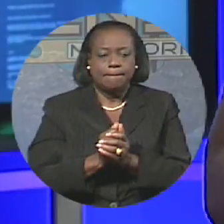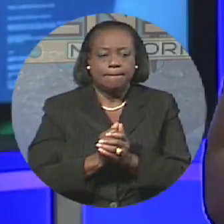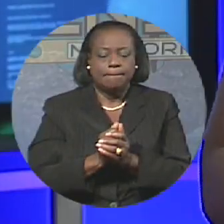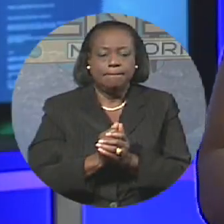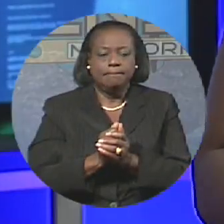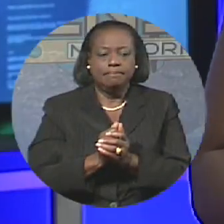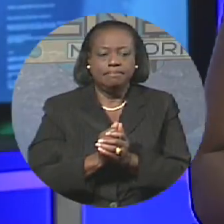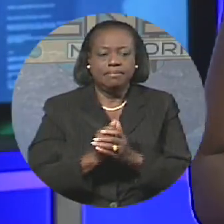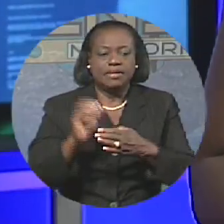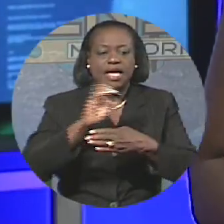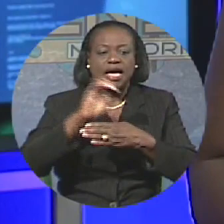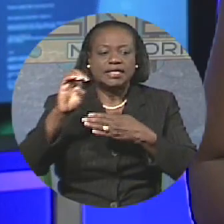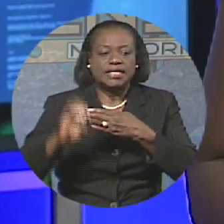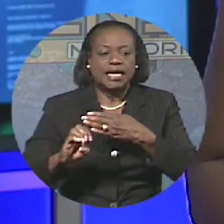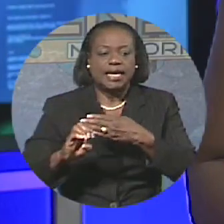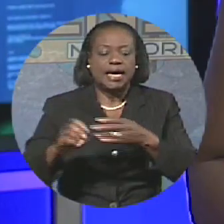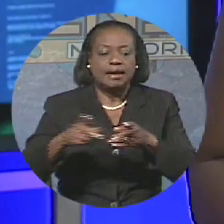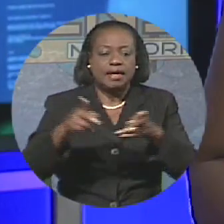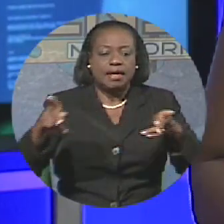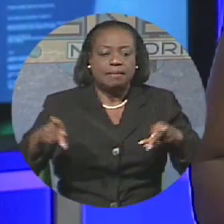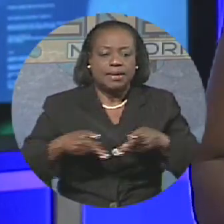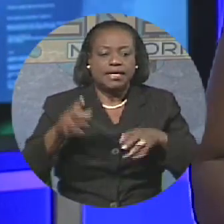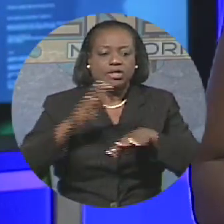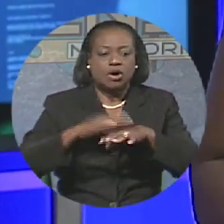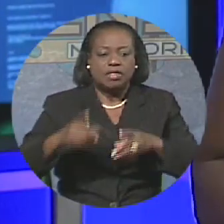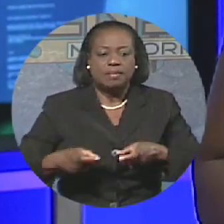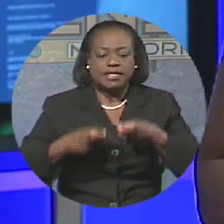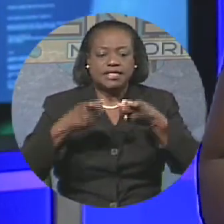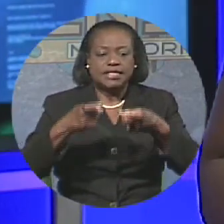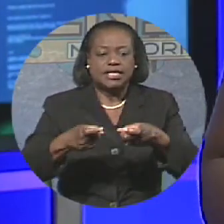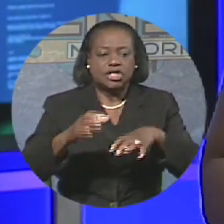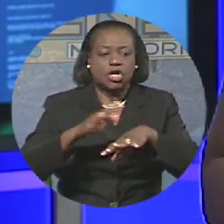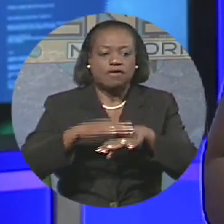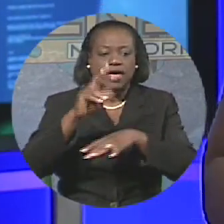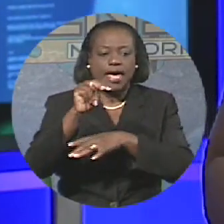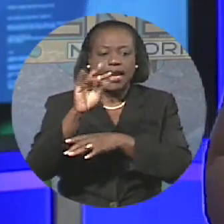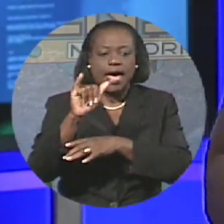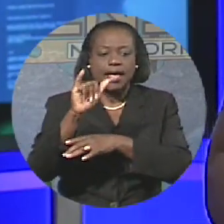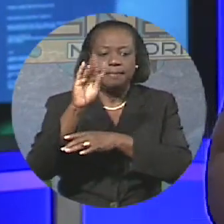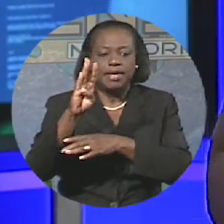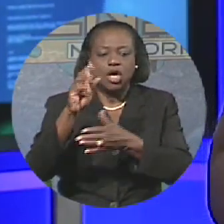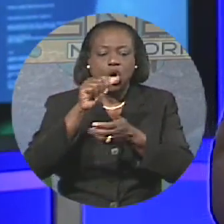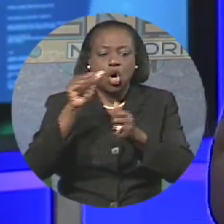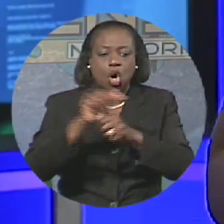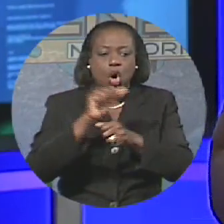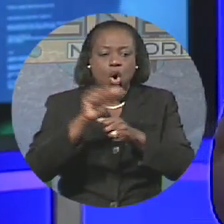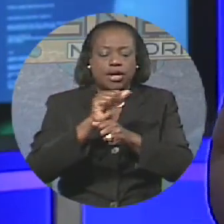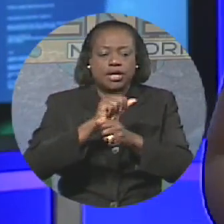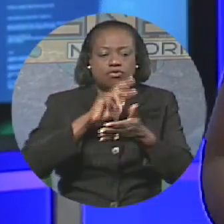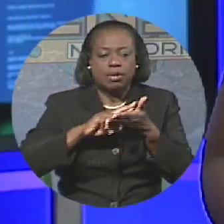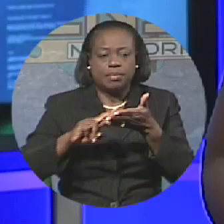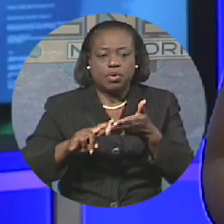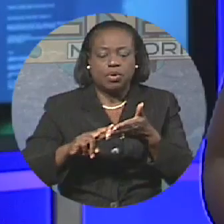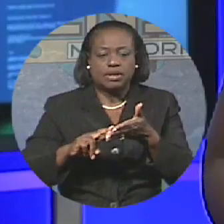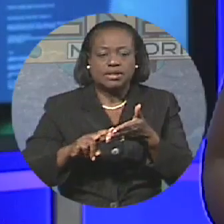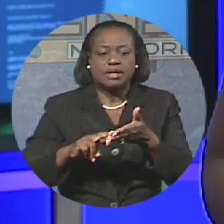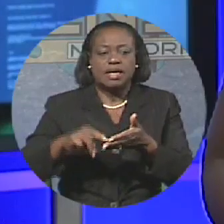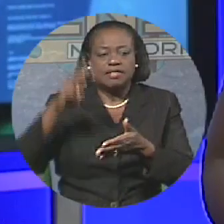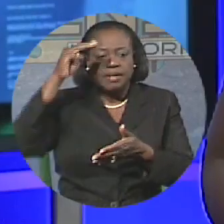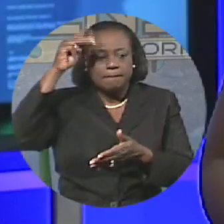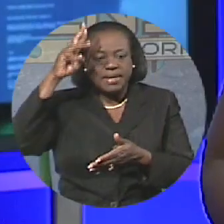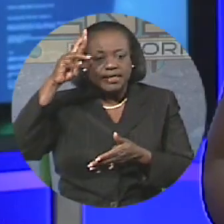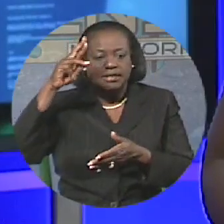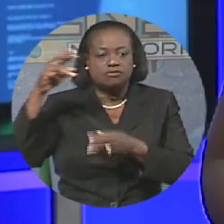A deadline has been placed on the presentation of that highly anticipated NIB audit report. Minister with responsibility for